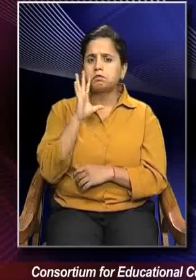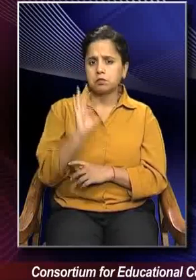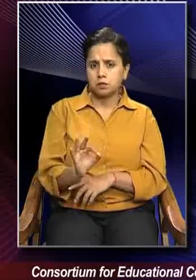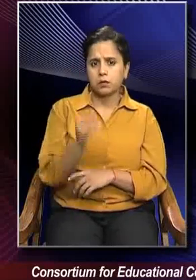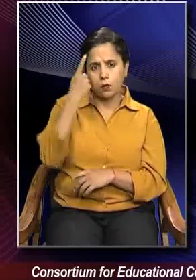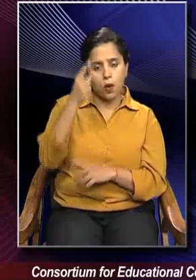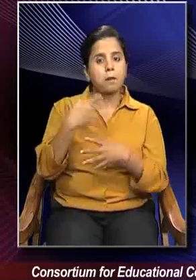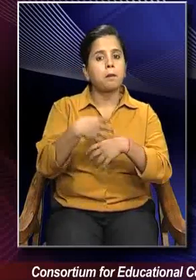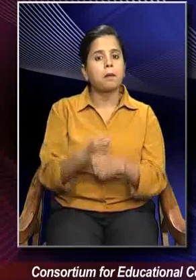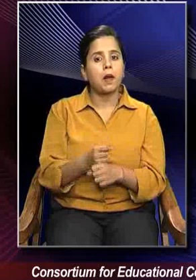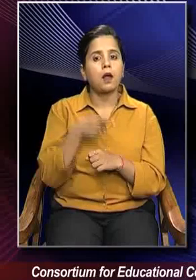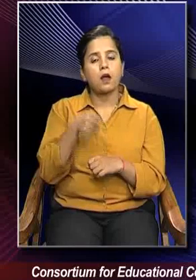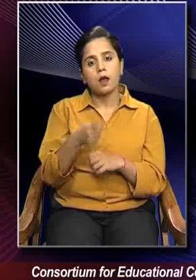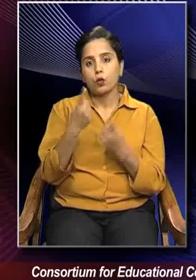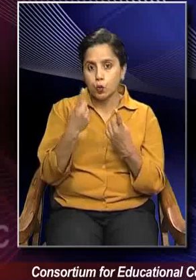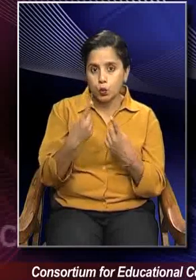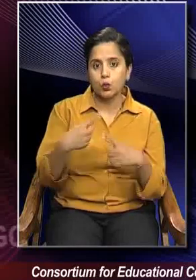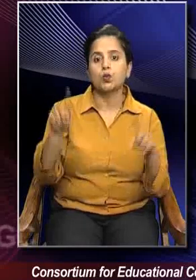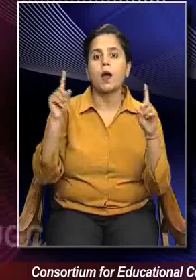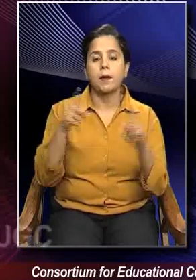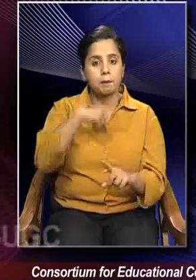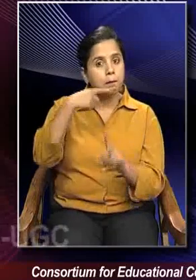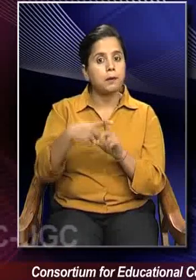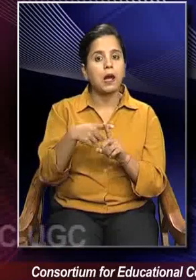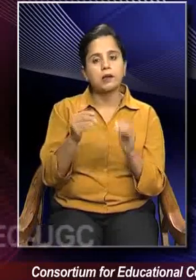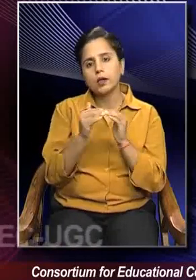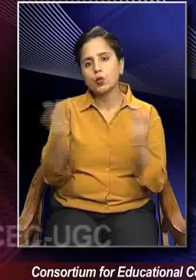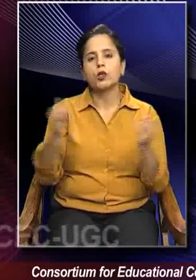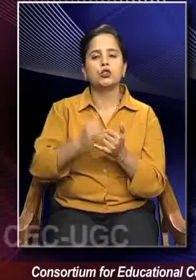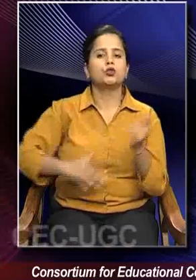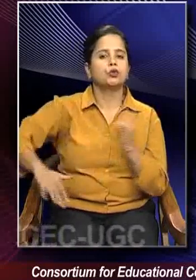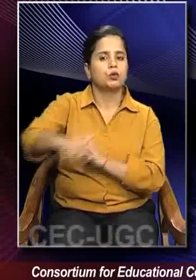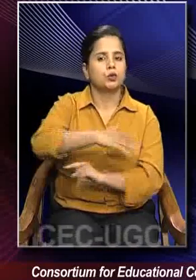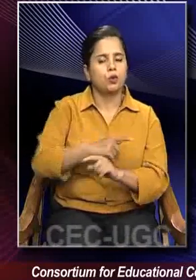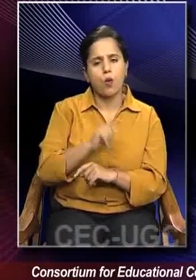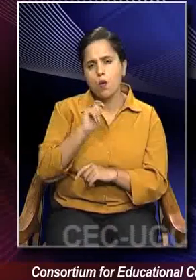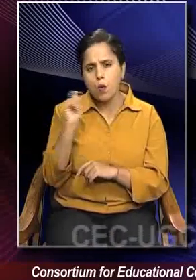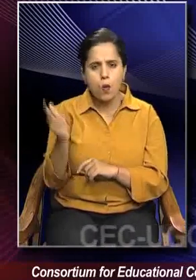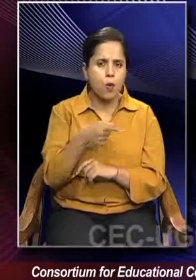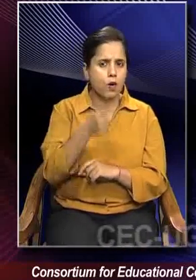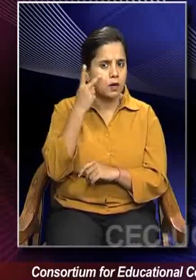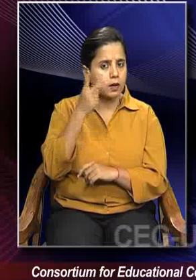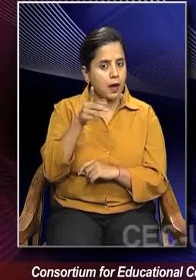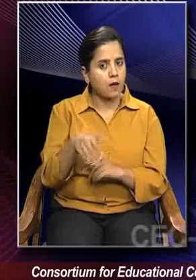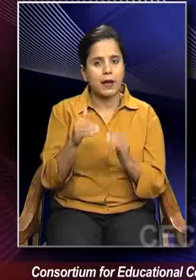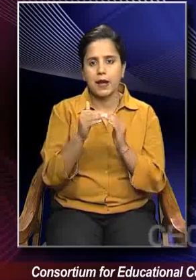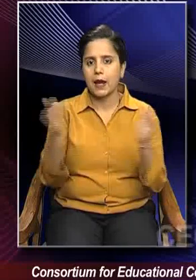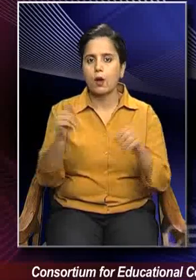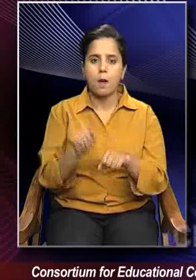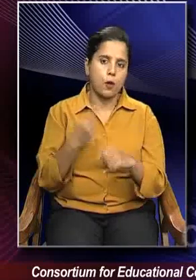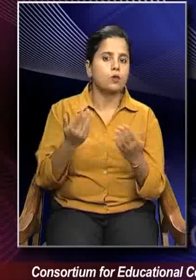for creating a fair and equitable society where everyone has an equal chance